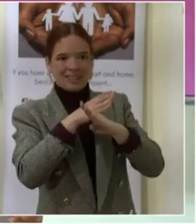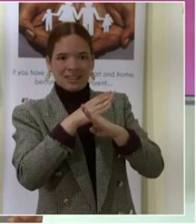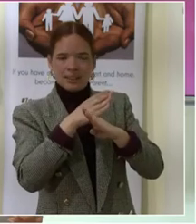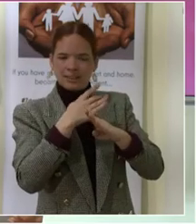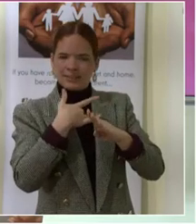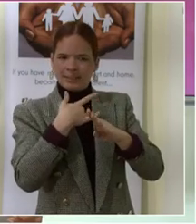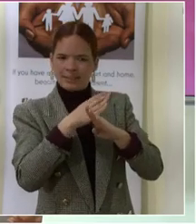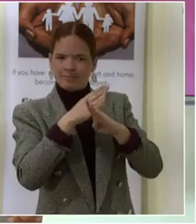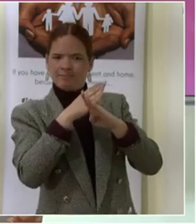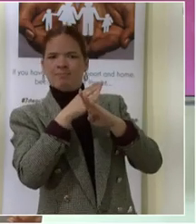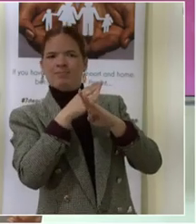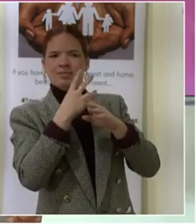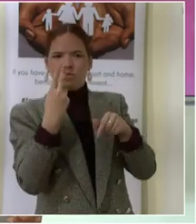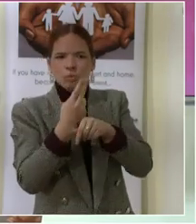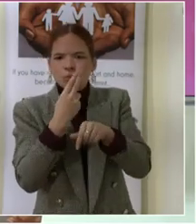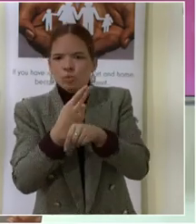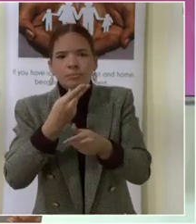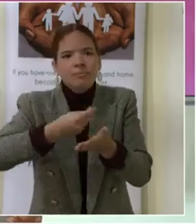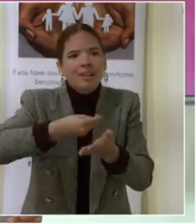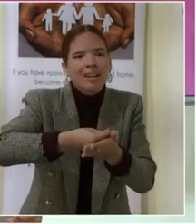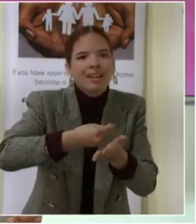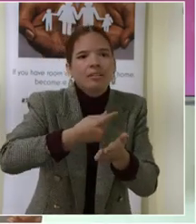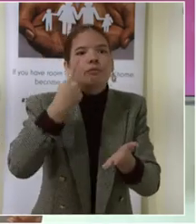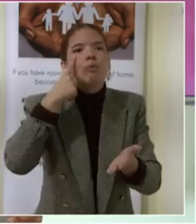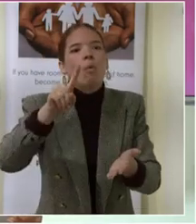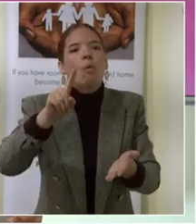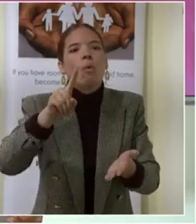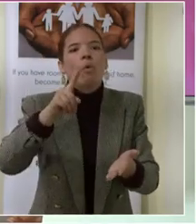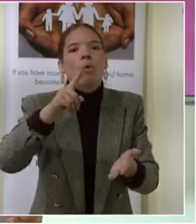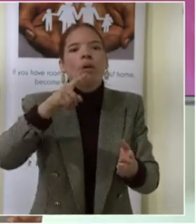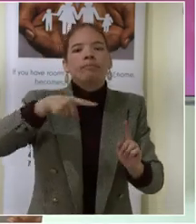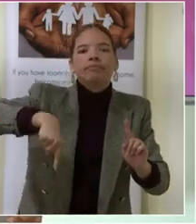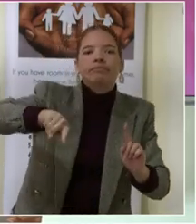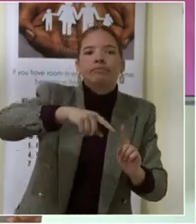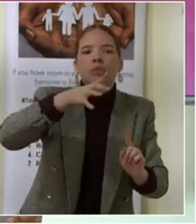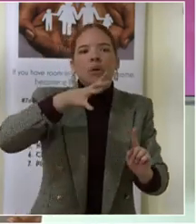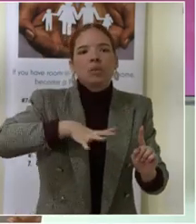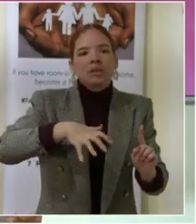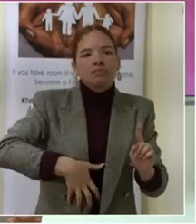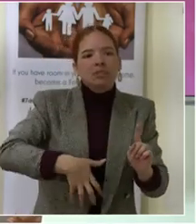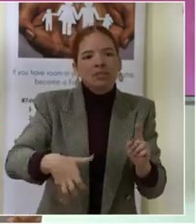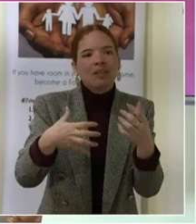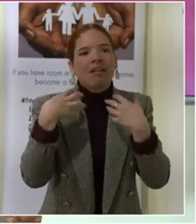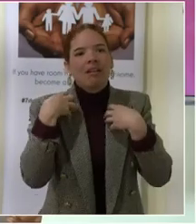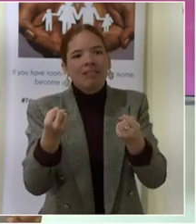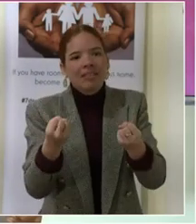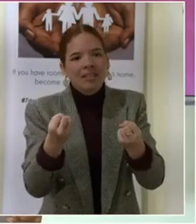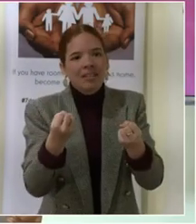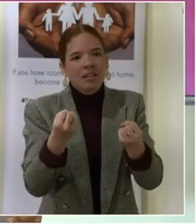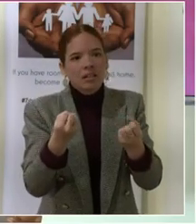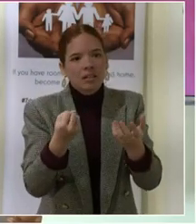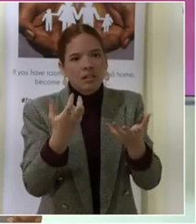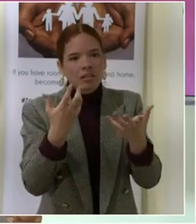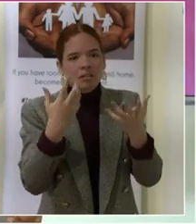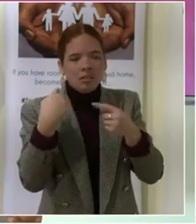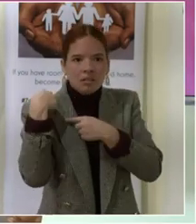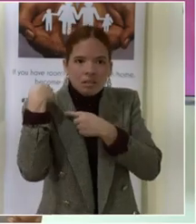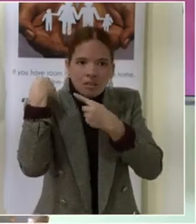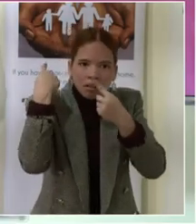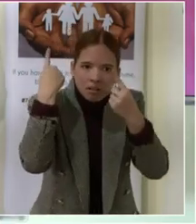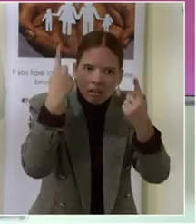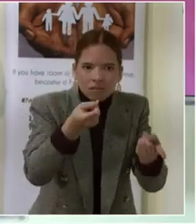health. For years we had a rider that prevented us from having clean needle exchange, which we know